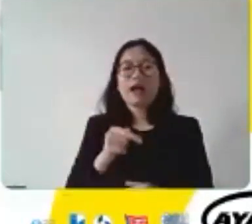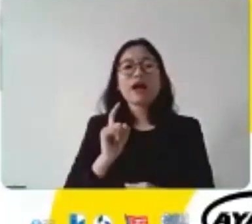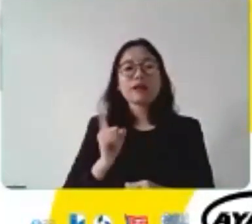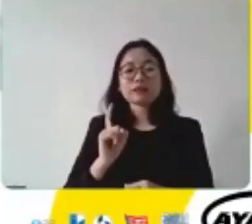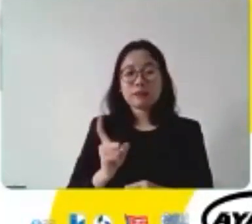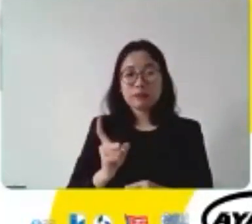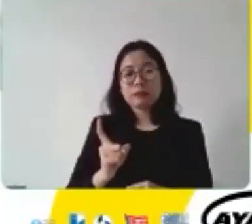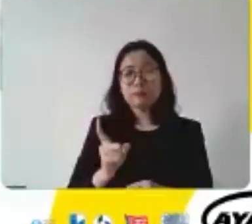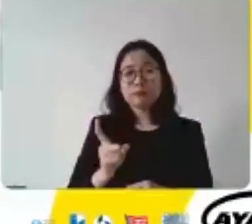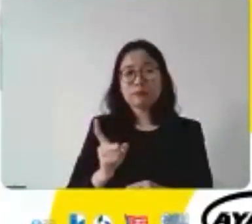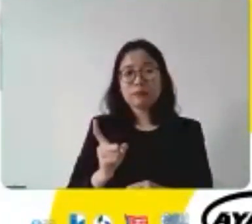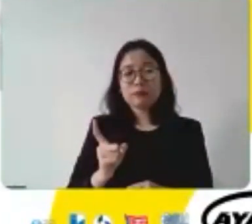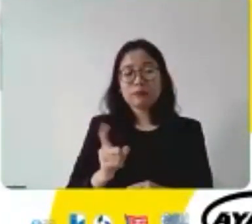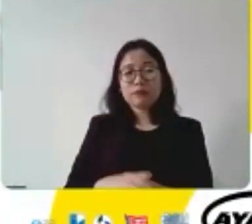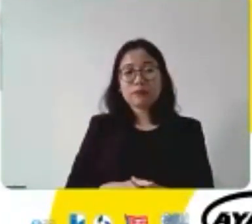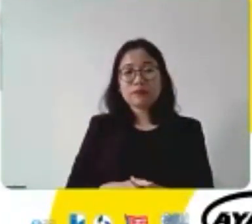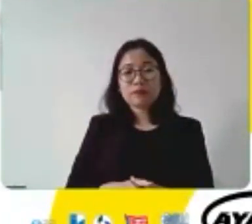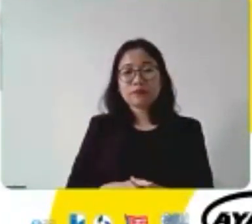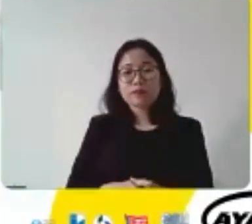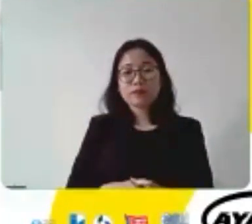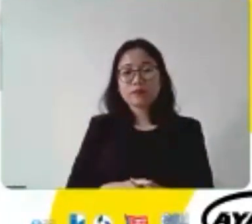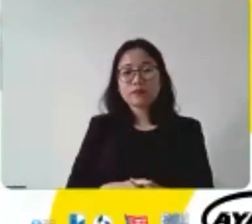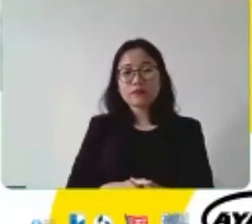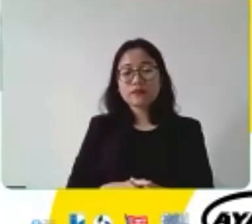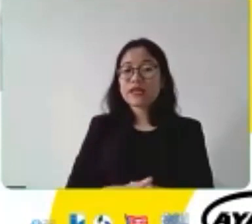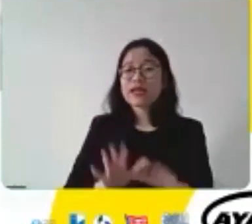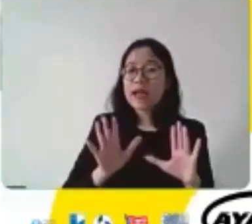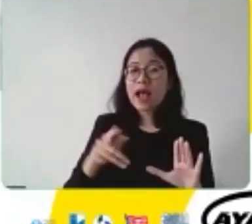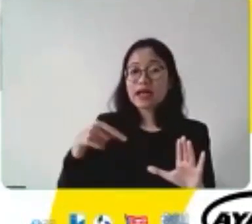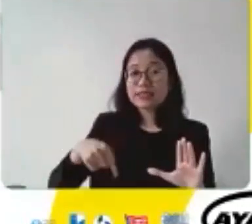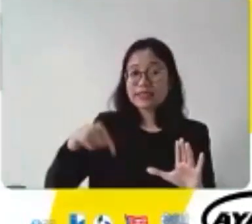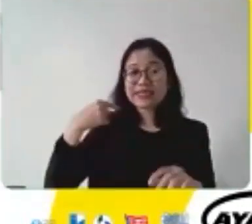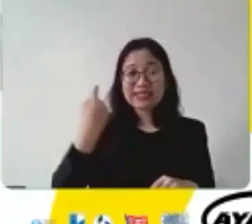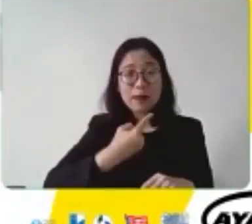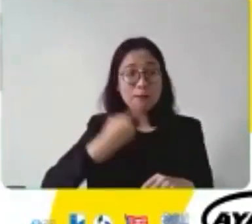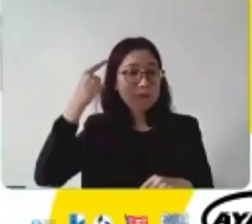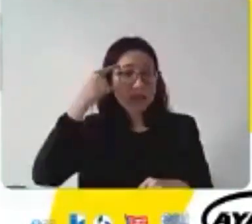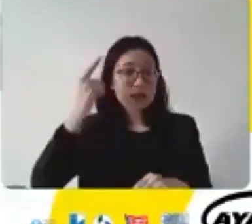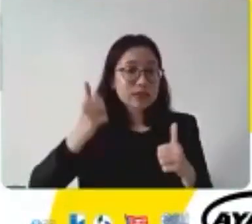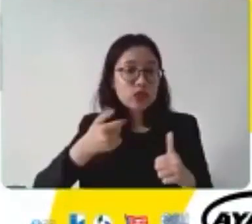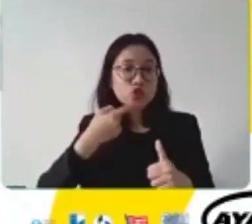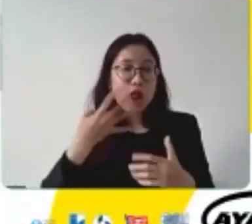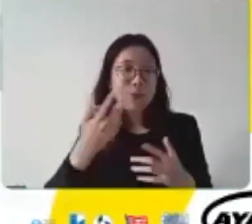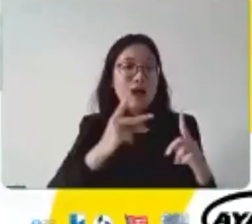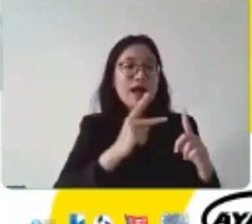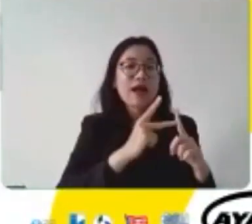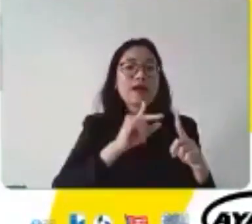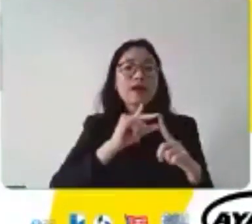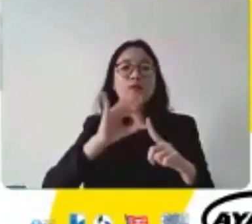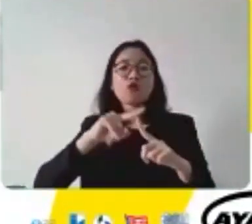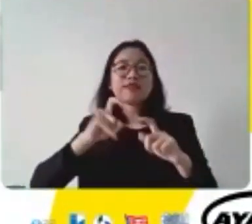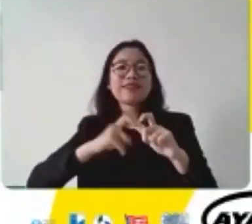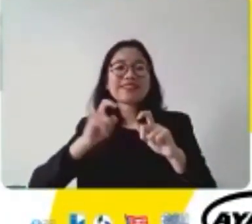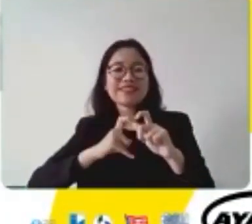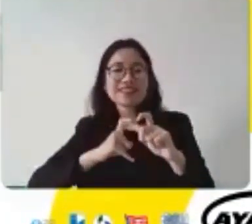hypothesis. The Barker hypothesis is about the fetal origins of adult disease. And the hypothesis